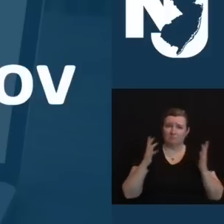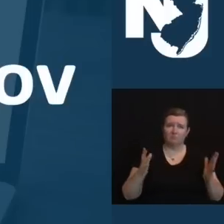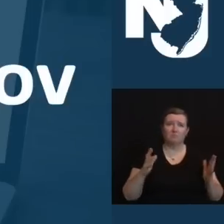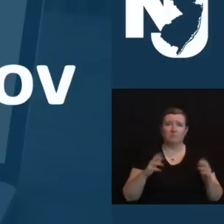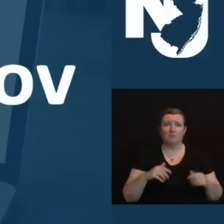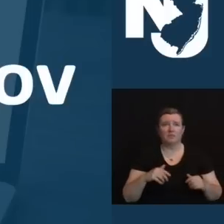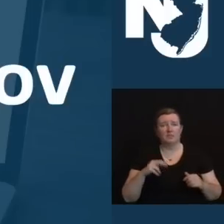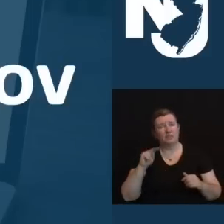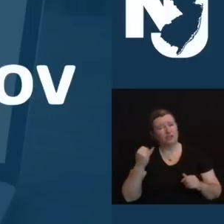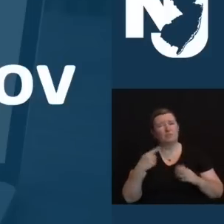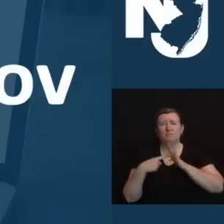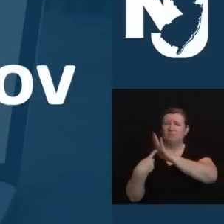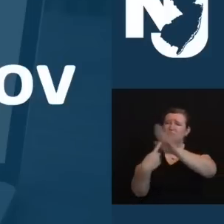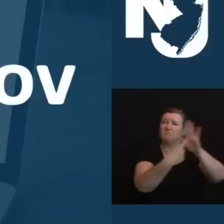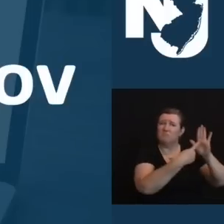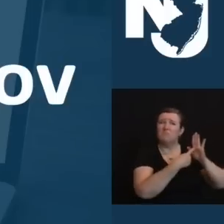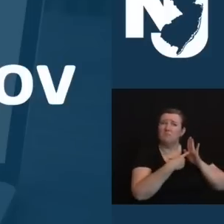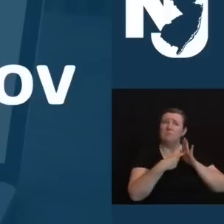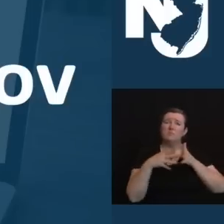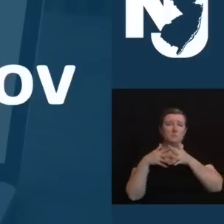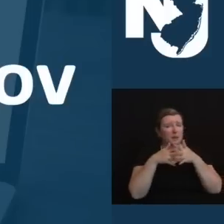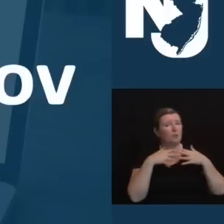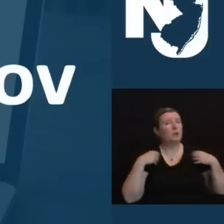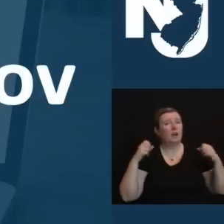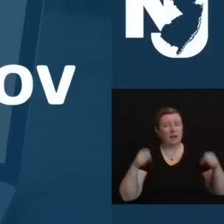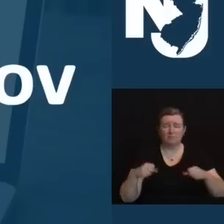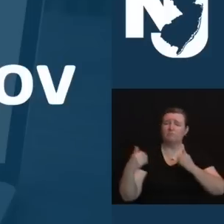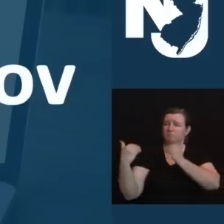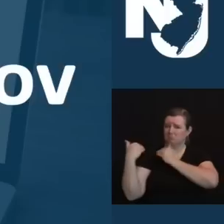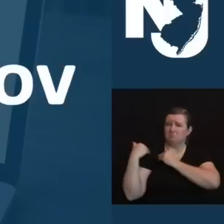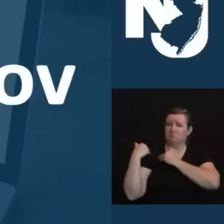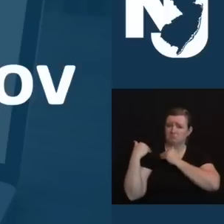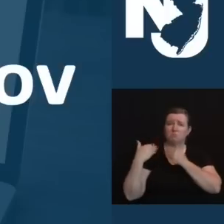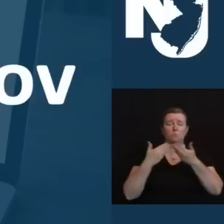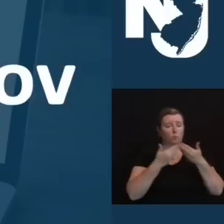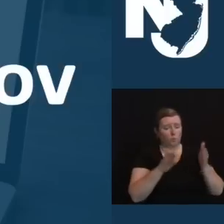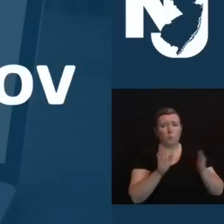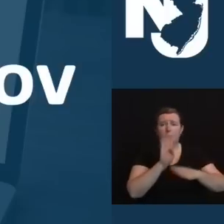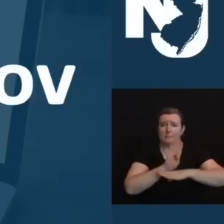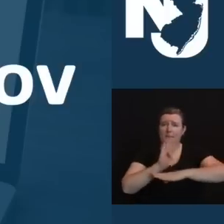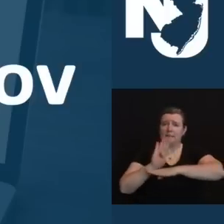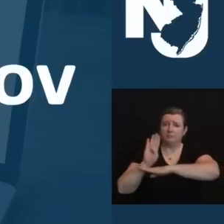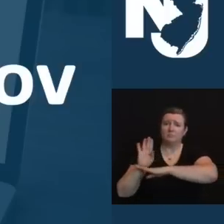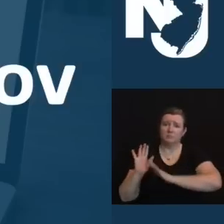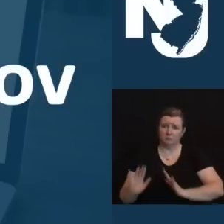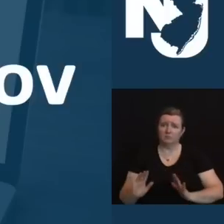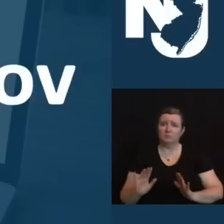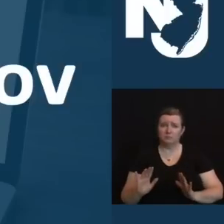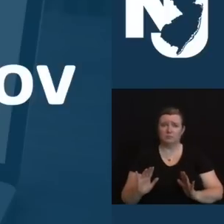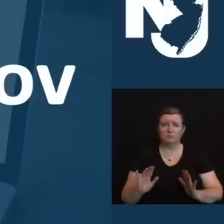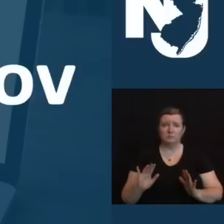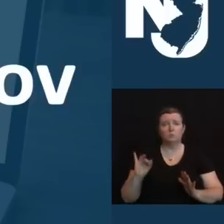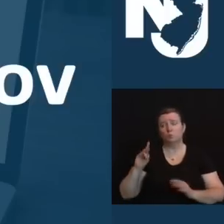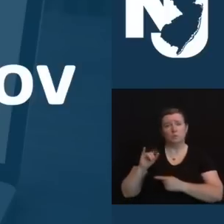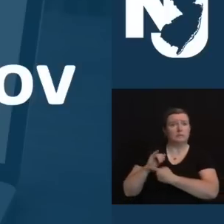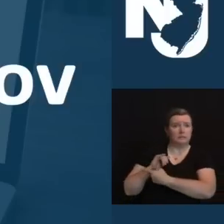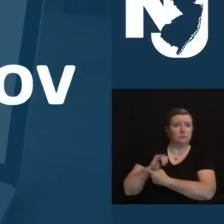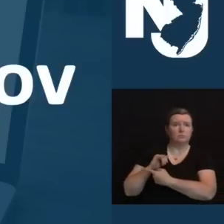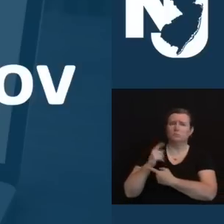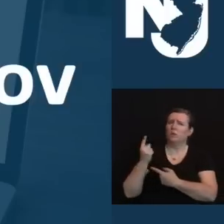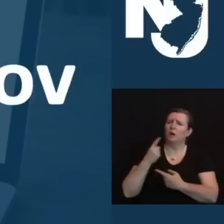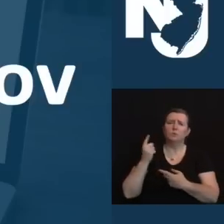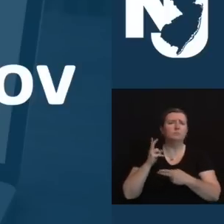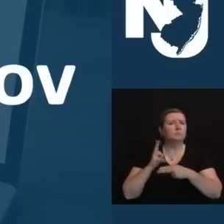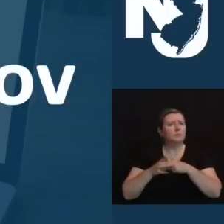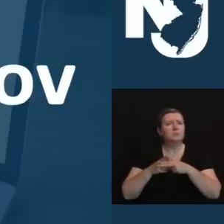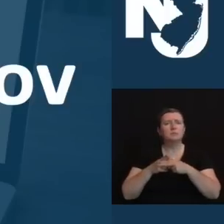nation on how to responsibly restart. Let's keep it that way. As the woman on my right, who needs no introduction, would say, stay